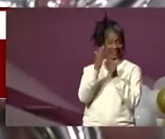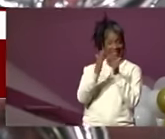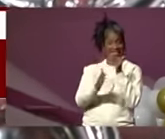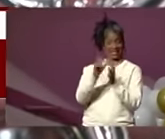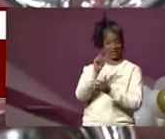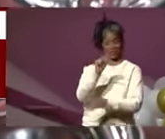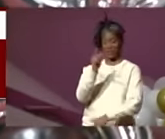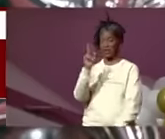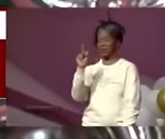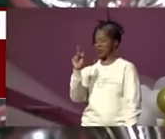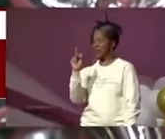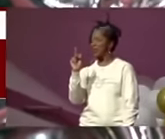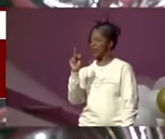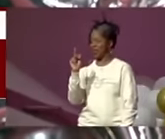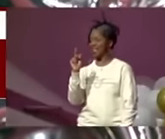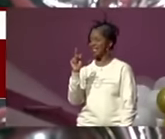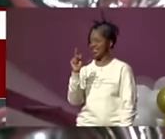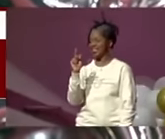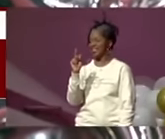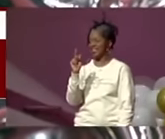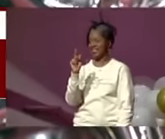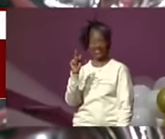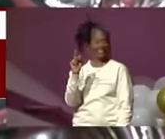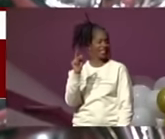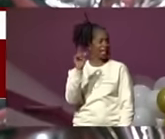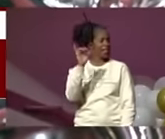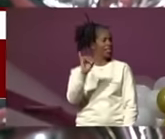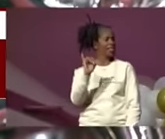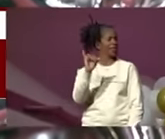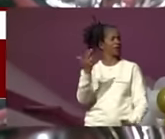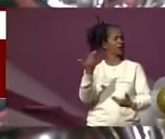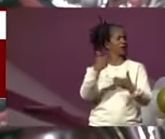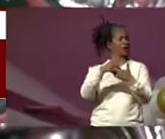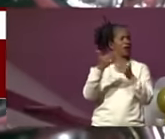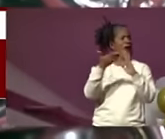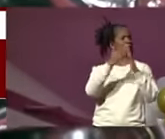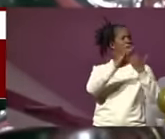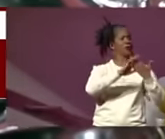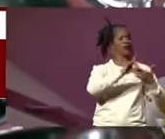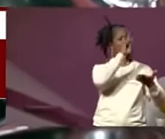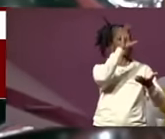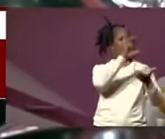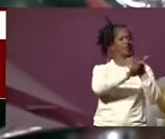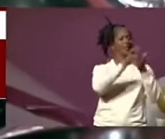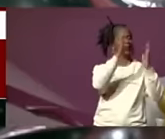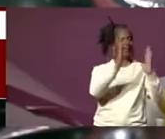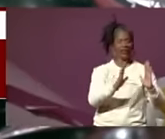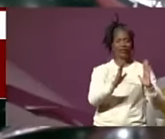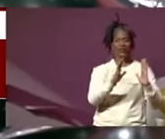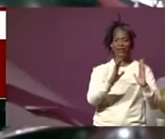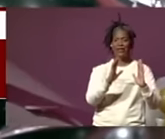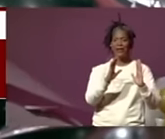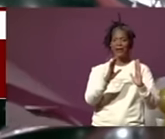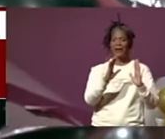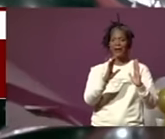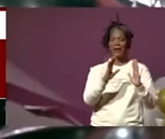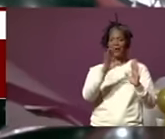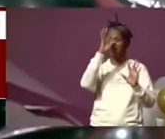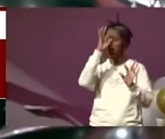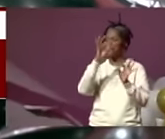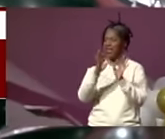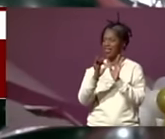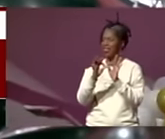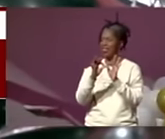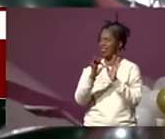a community of believers, a community of faith. Stand up, step out, come